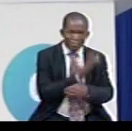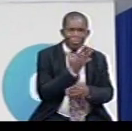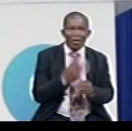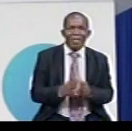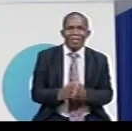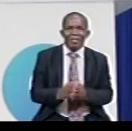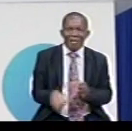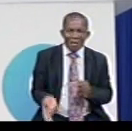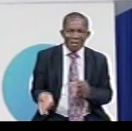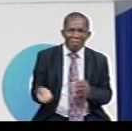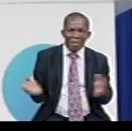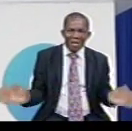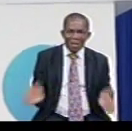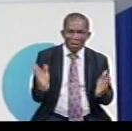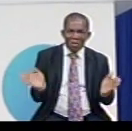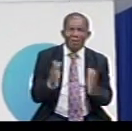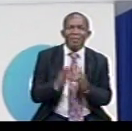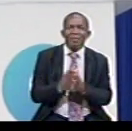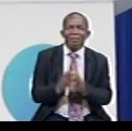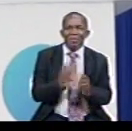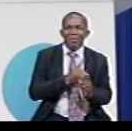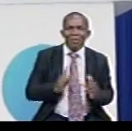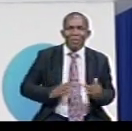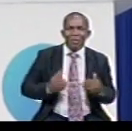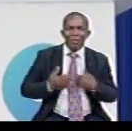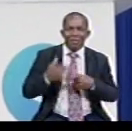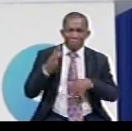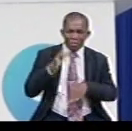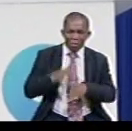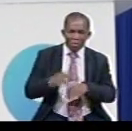The Lord has touched you one way or the other.